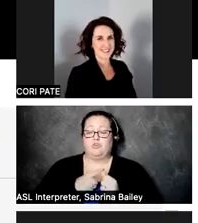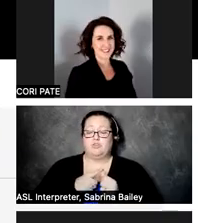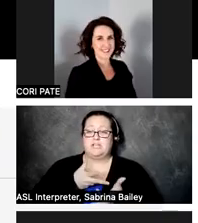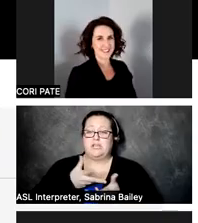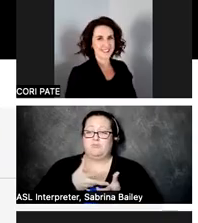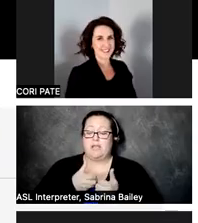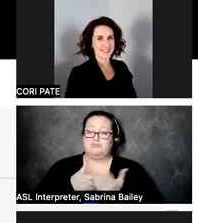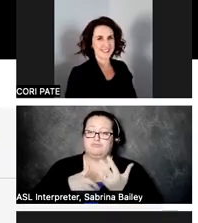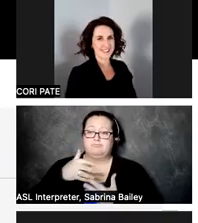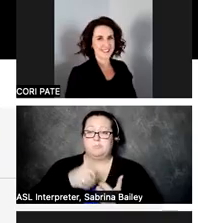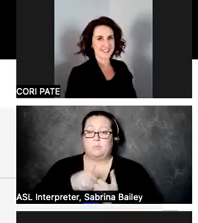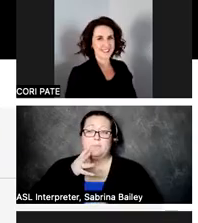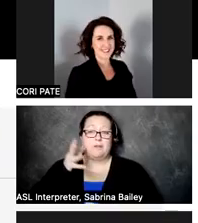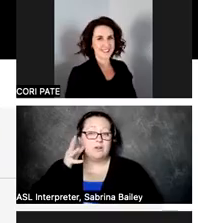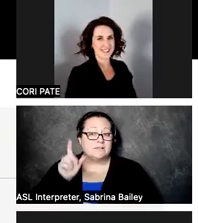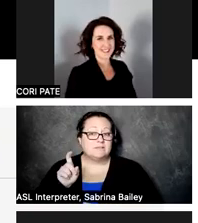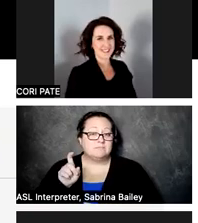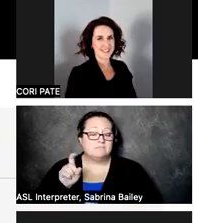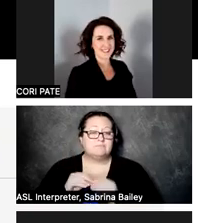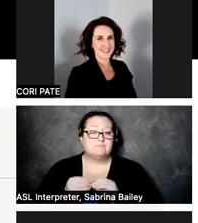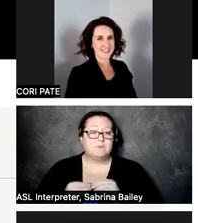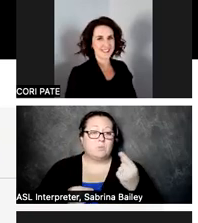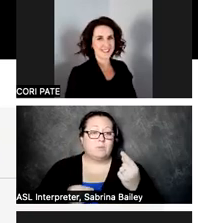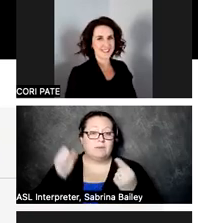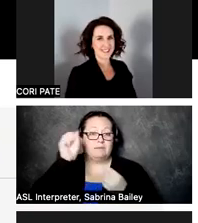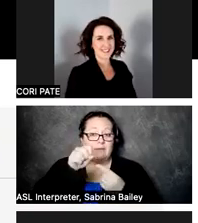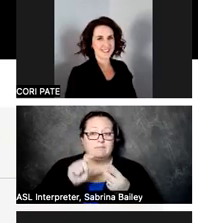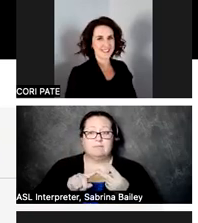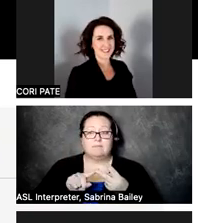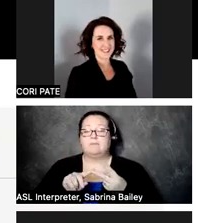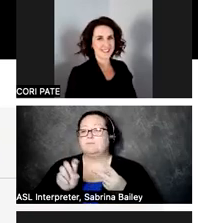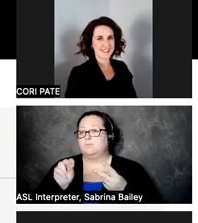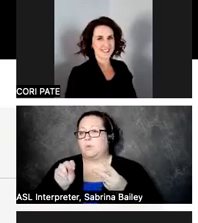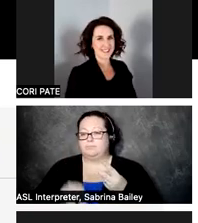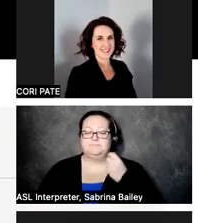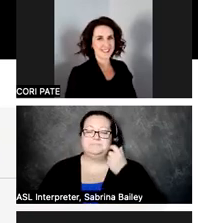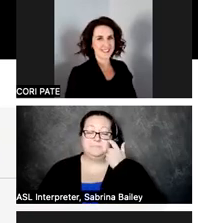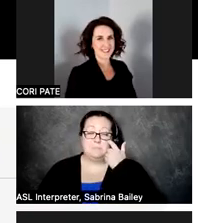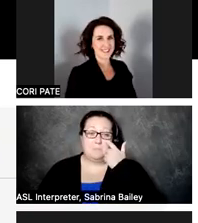parents? Number one is yes. Number two is no.